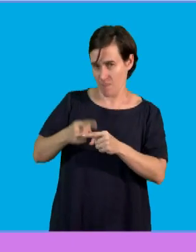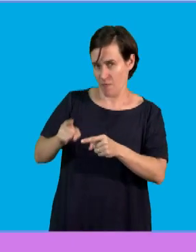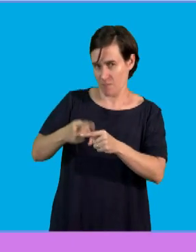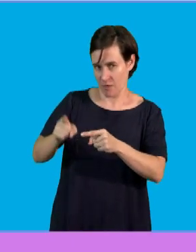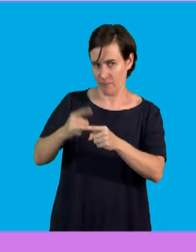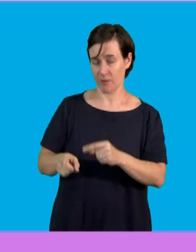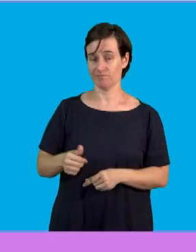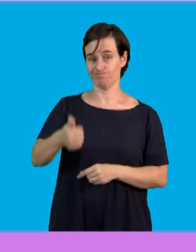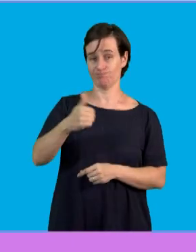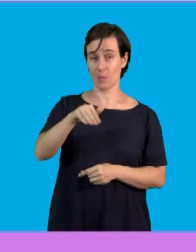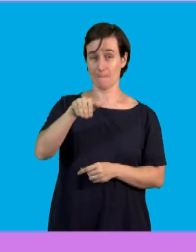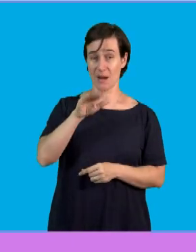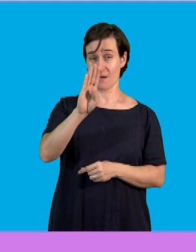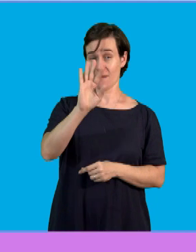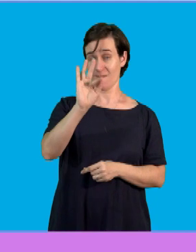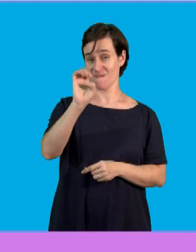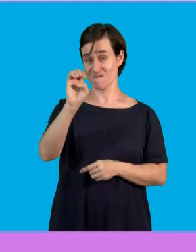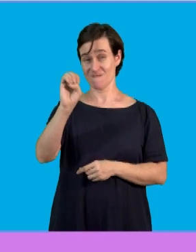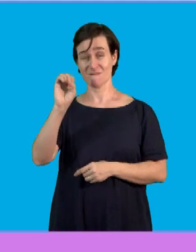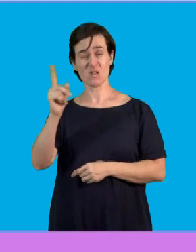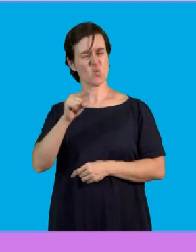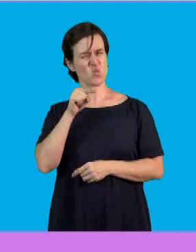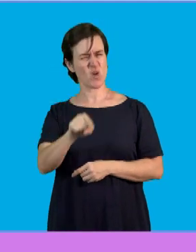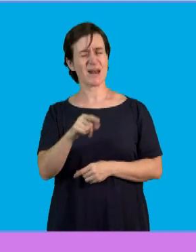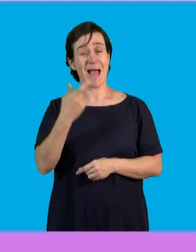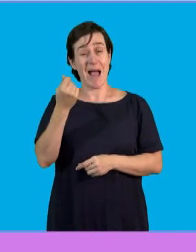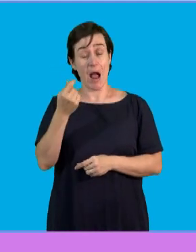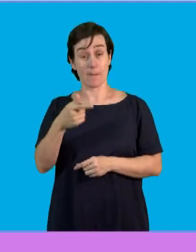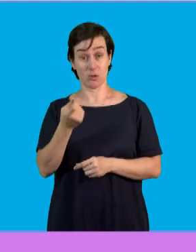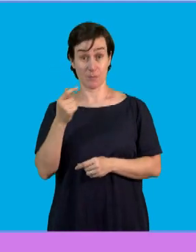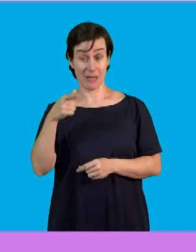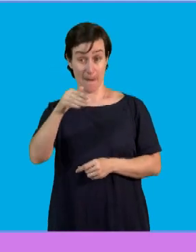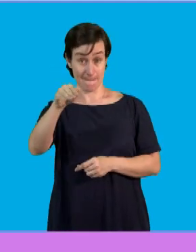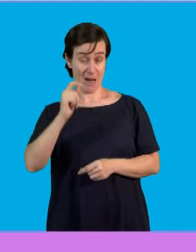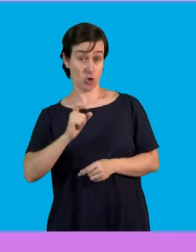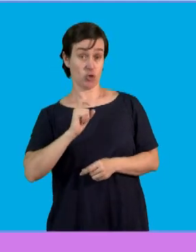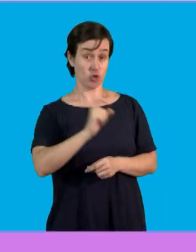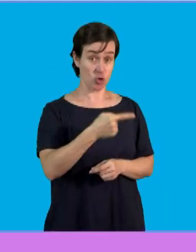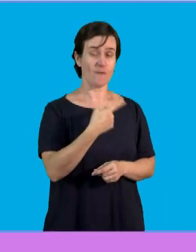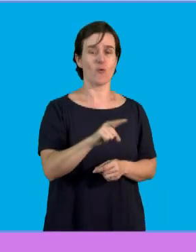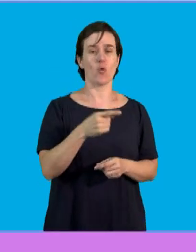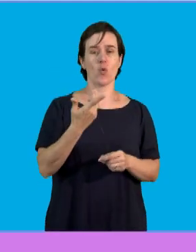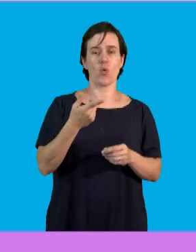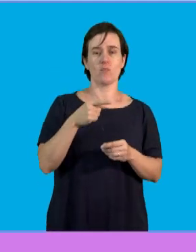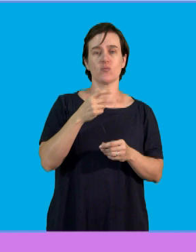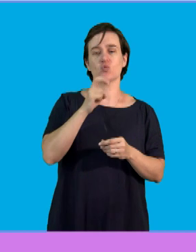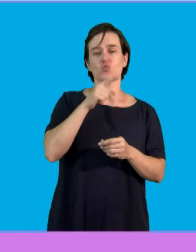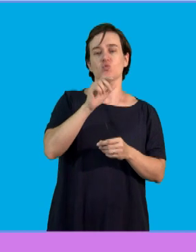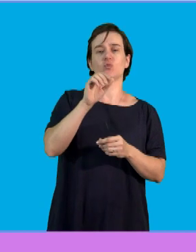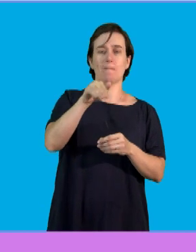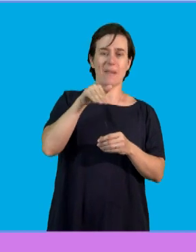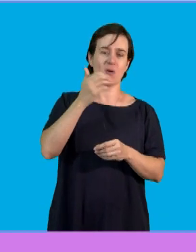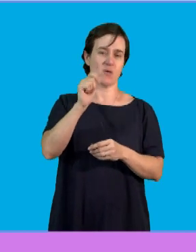we have the banking fees. It's the amount of money charged on transaction in an account. So for